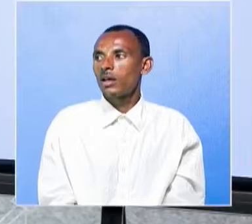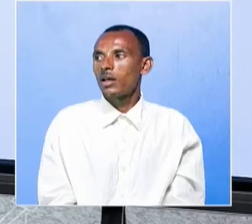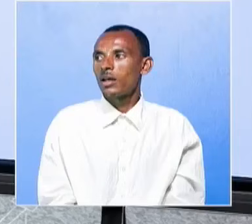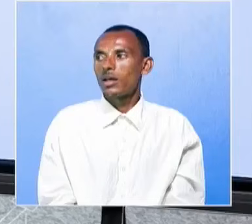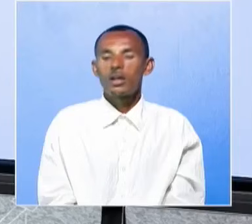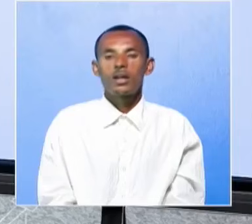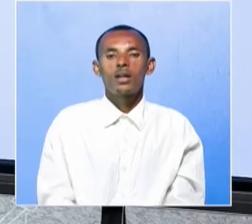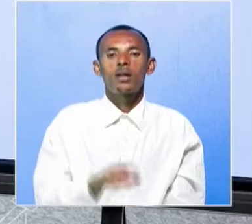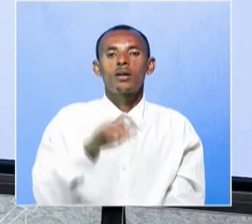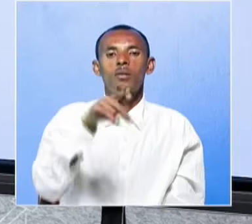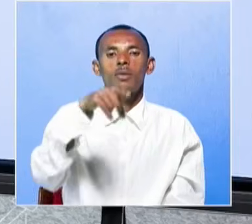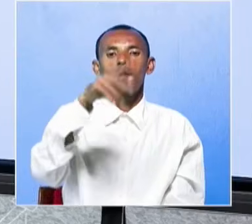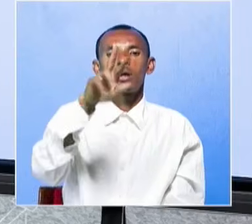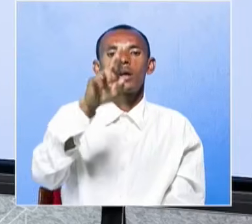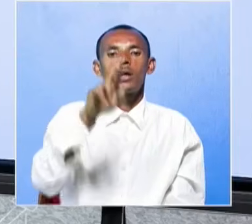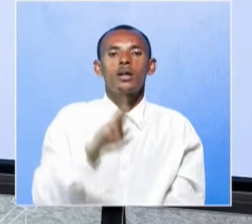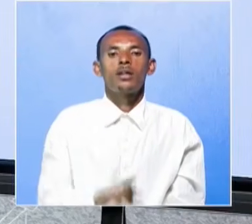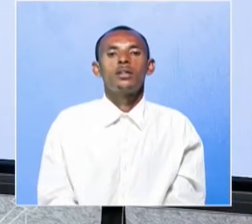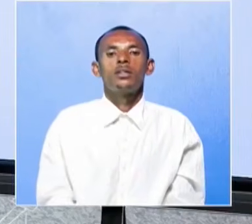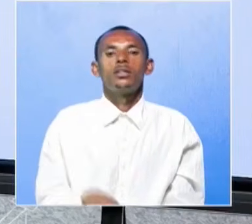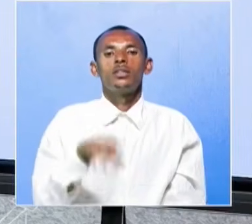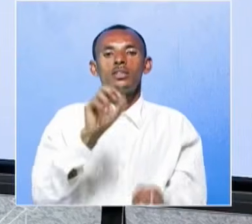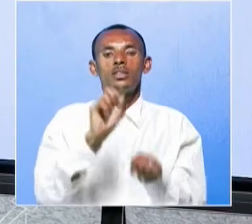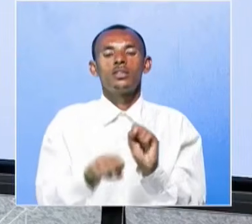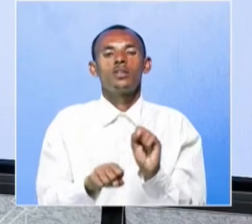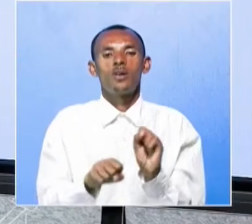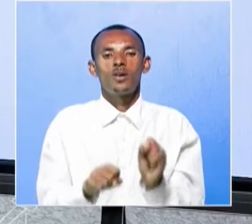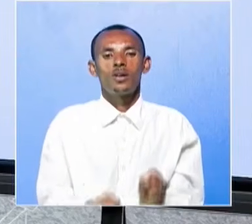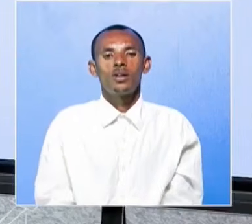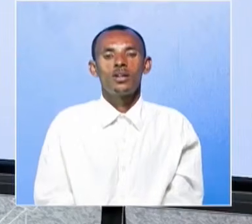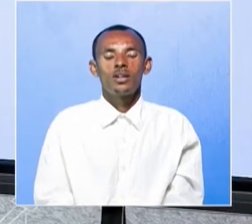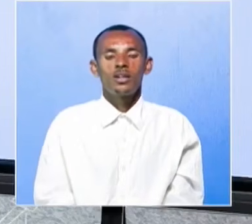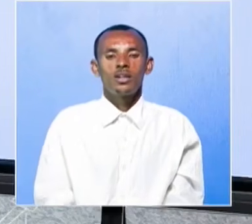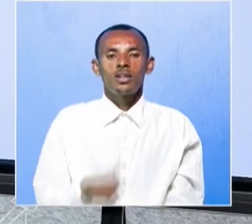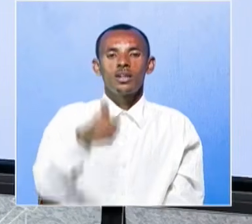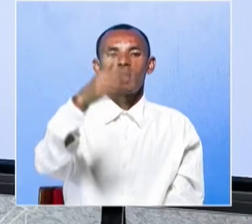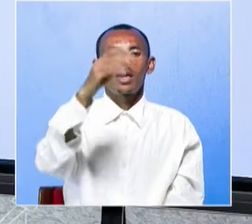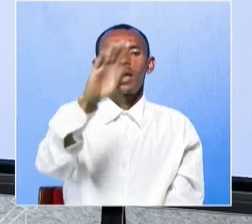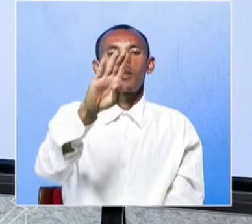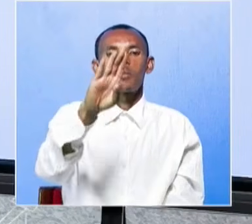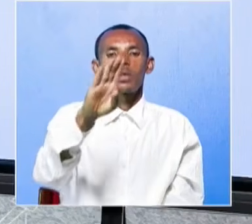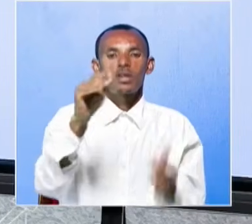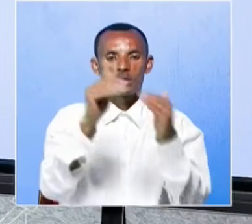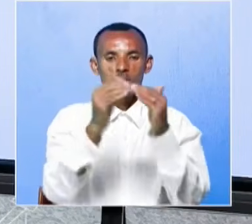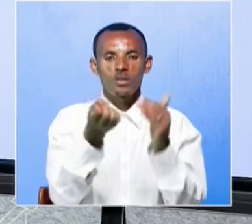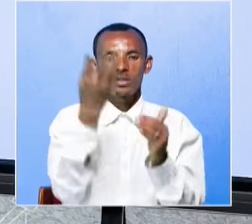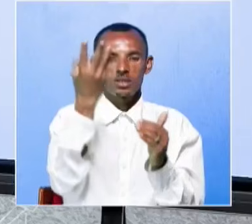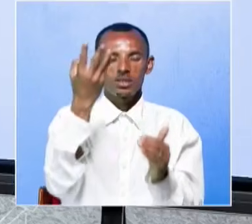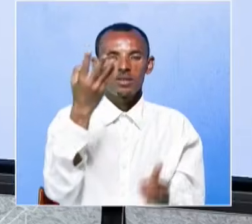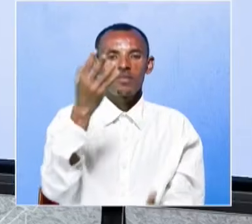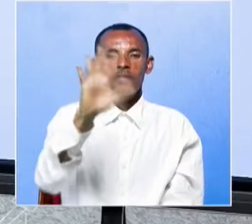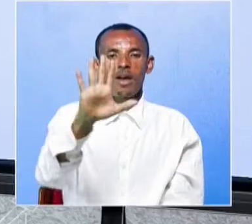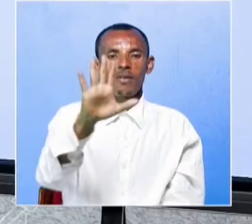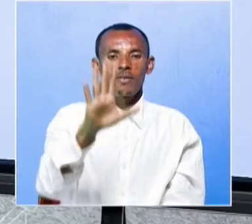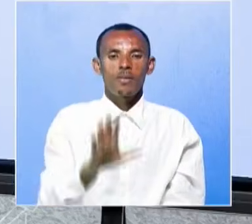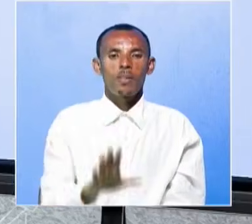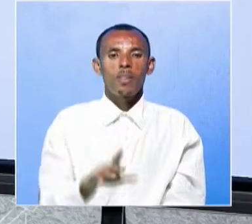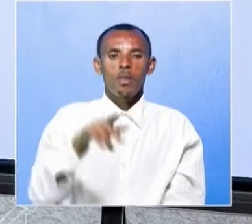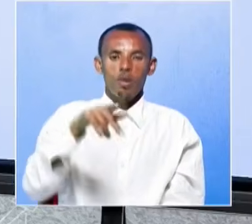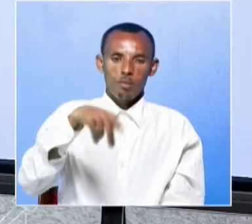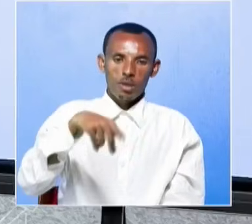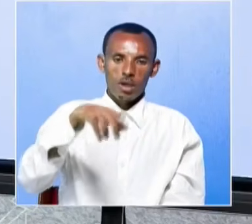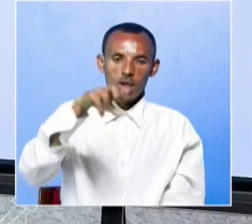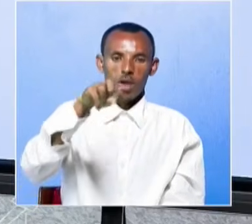So here it's PR. Okay, so AB is 5 and